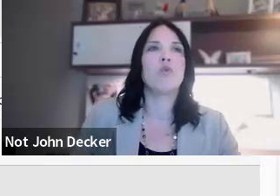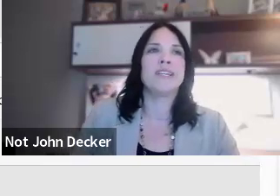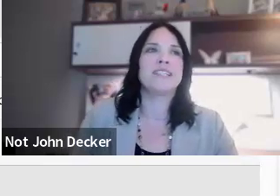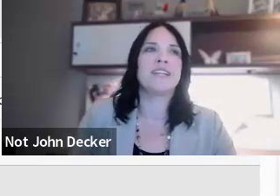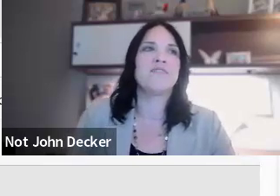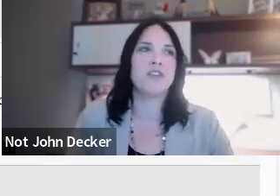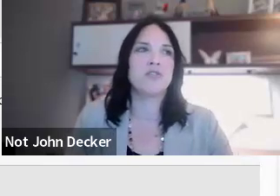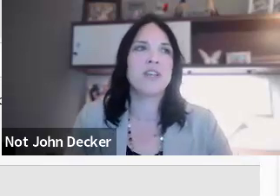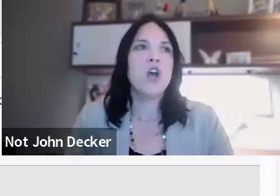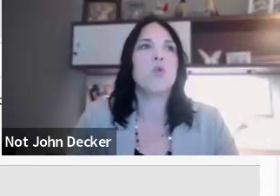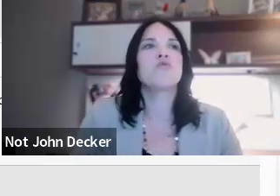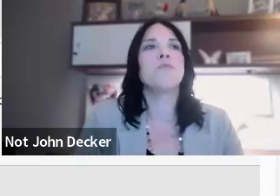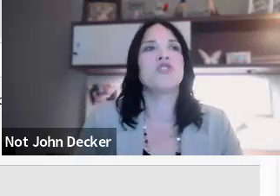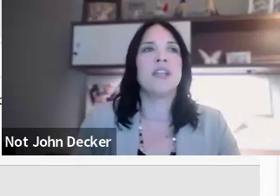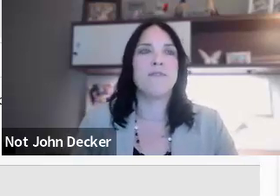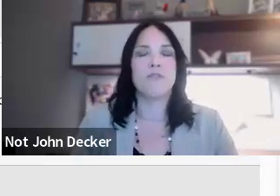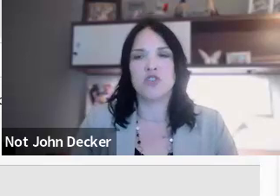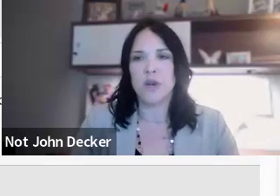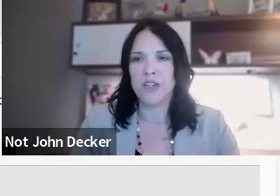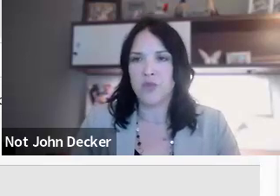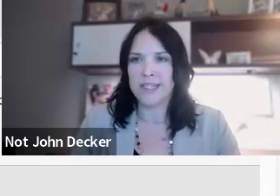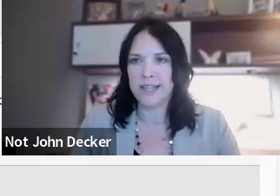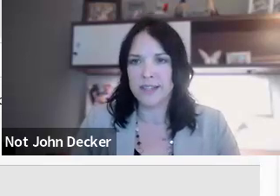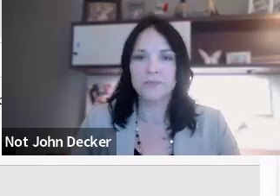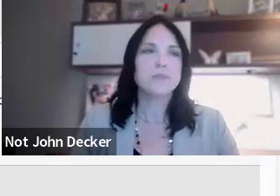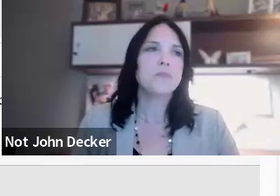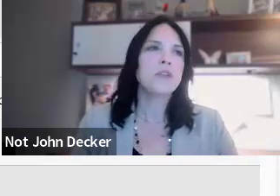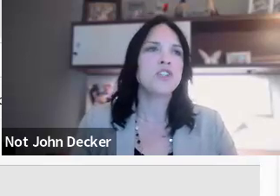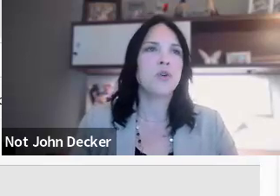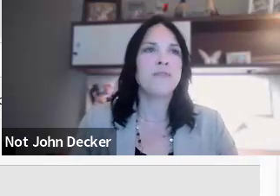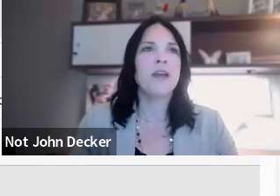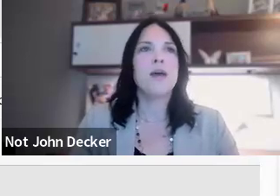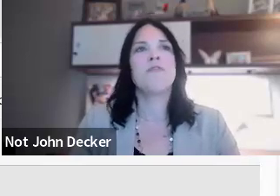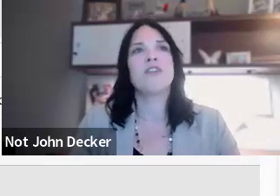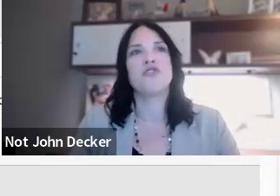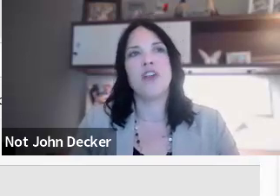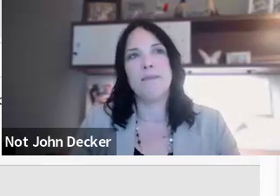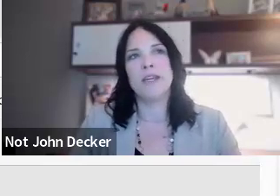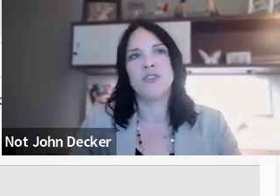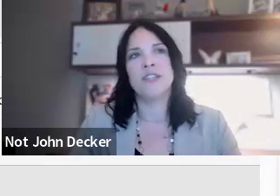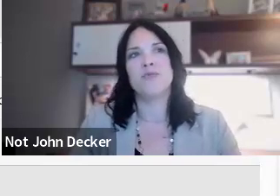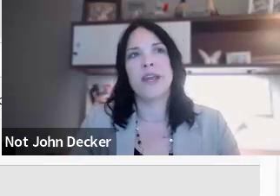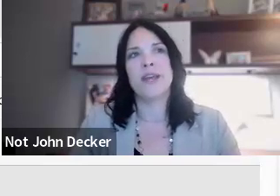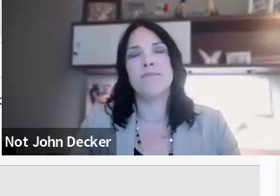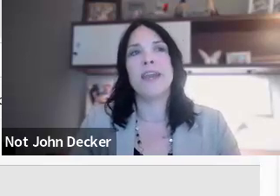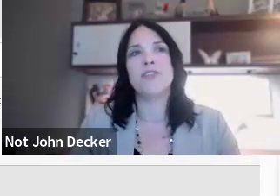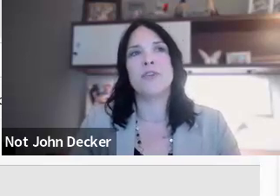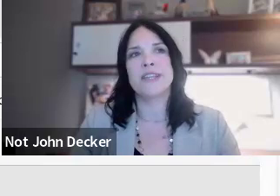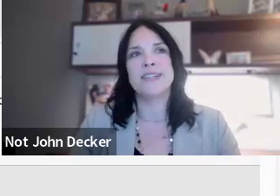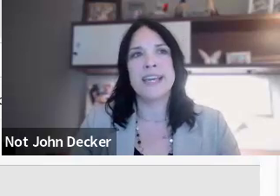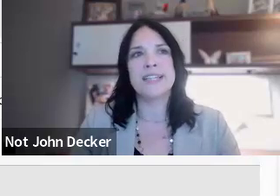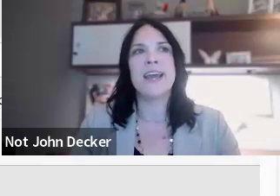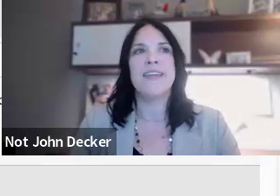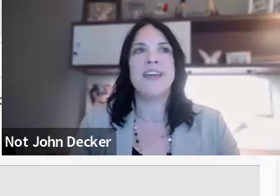next round of quality incentive measures, which will be July 1st, 2026. So if providers do not meet this rate